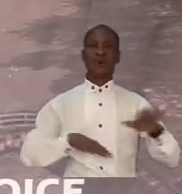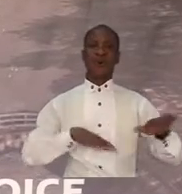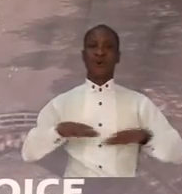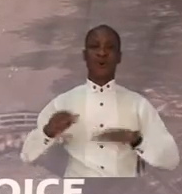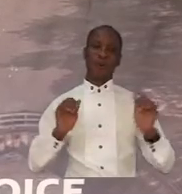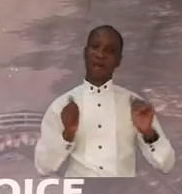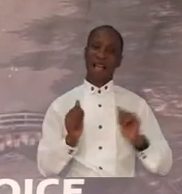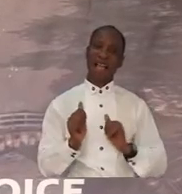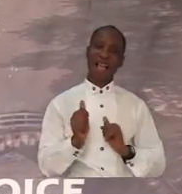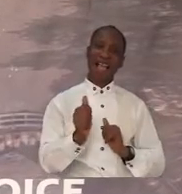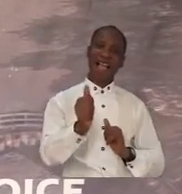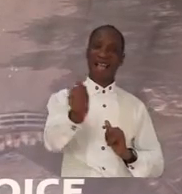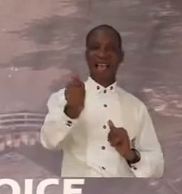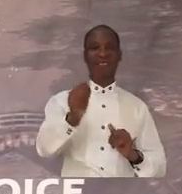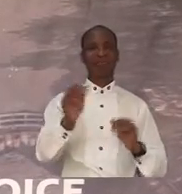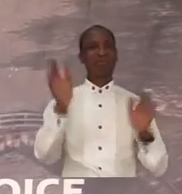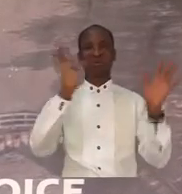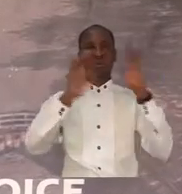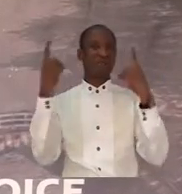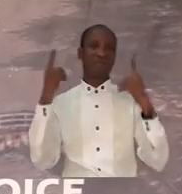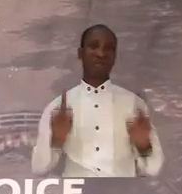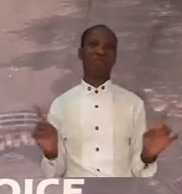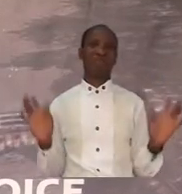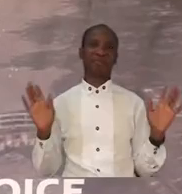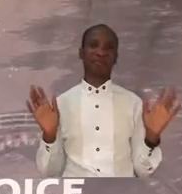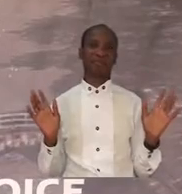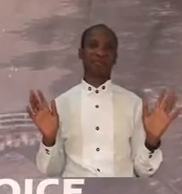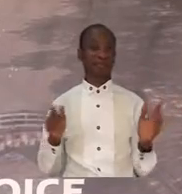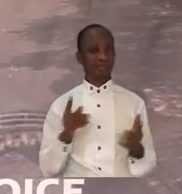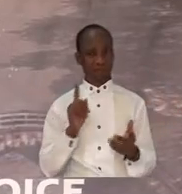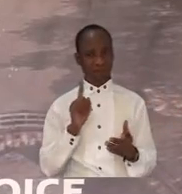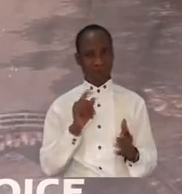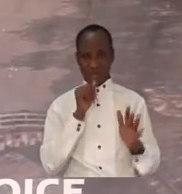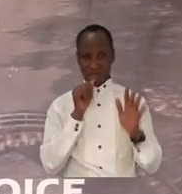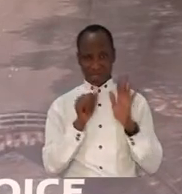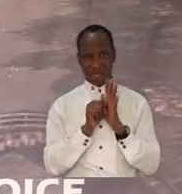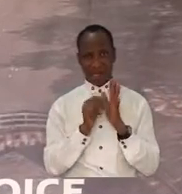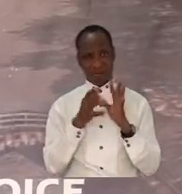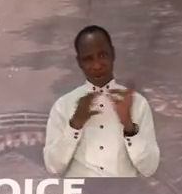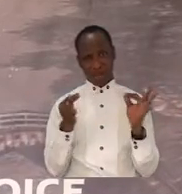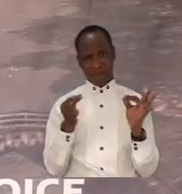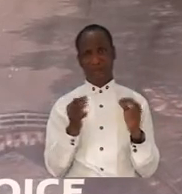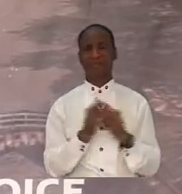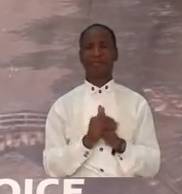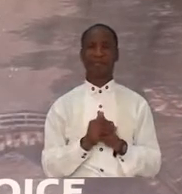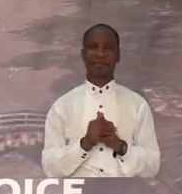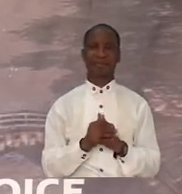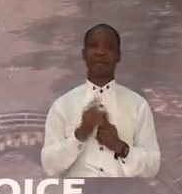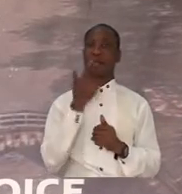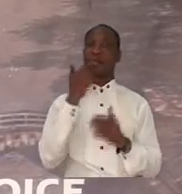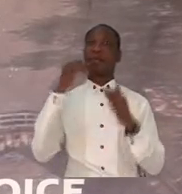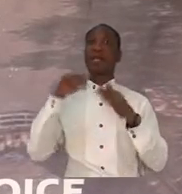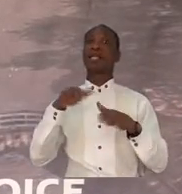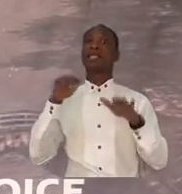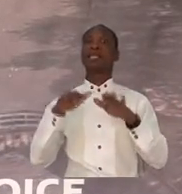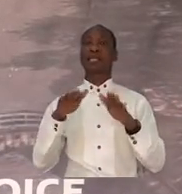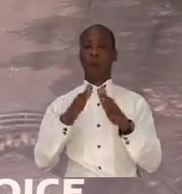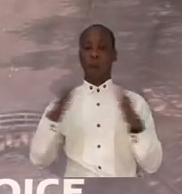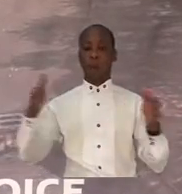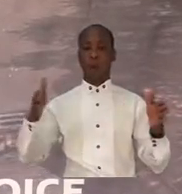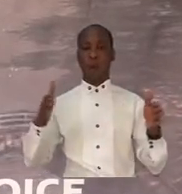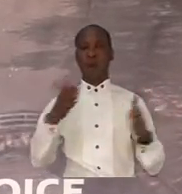on enya ohaw biara na moma yenhwe enwunta sembi a na efa saa epona na emu